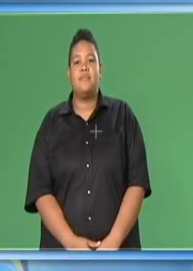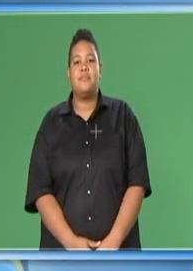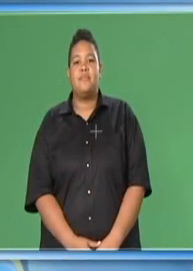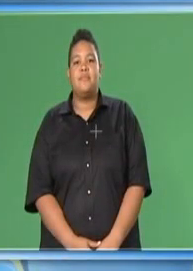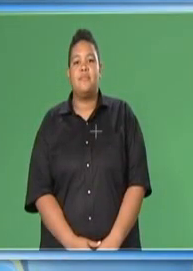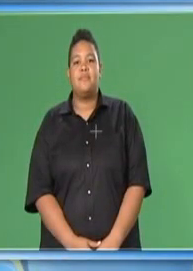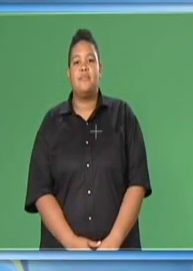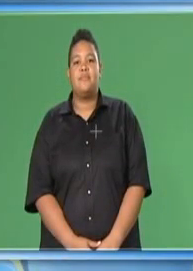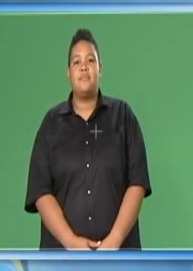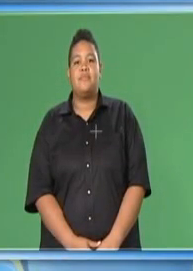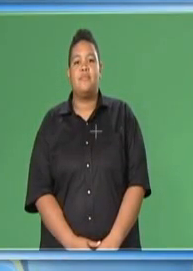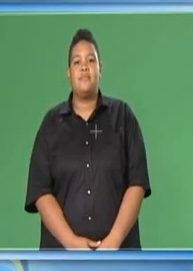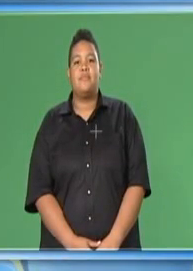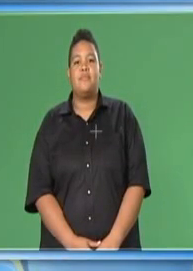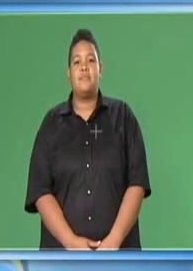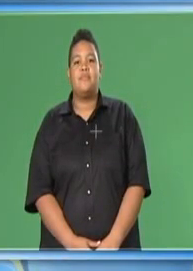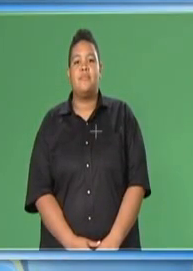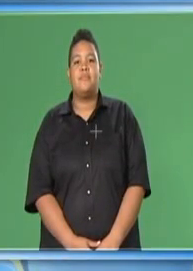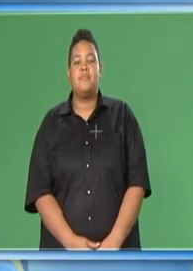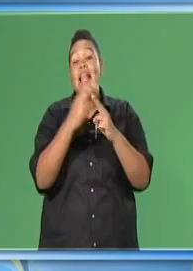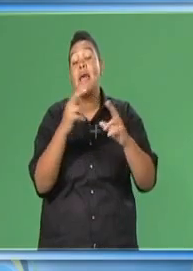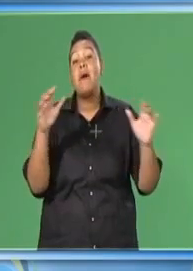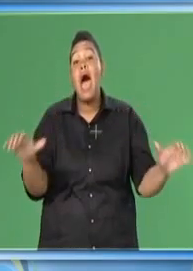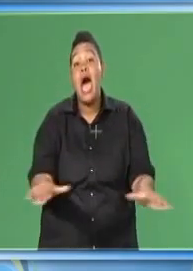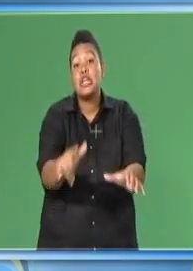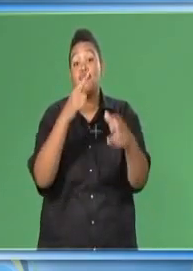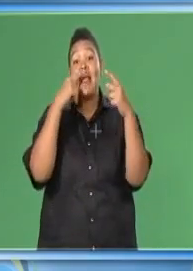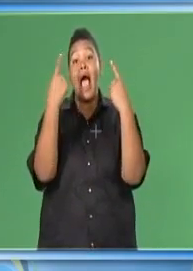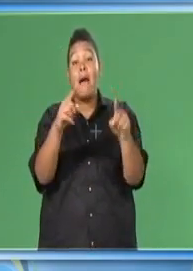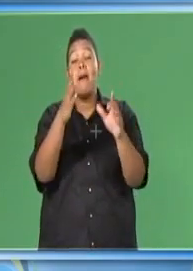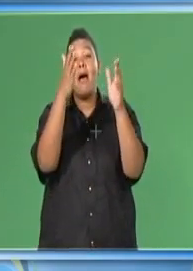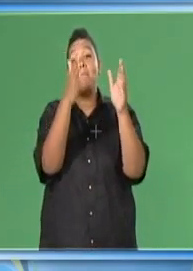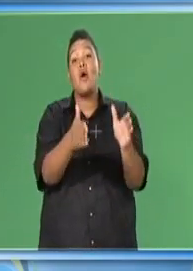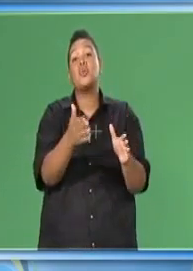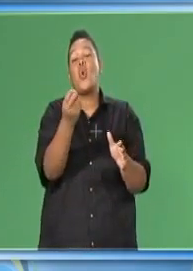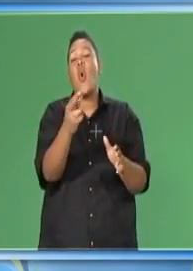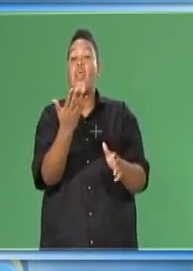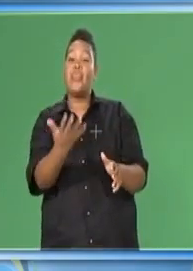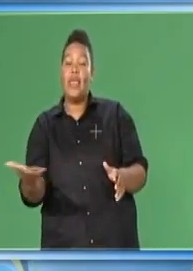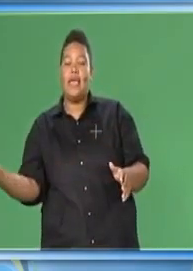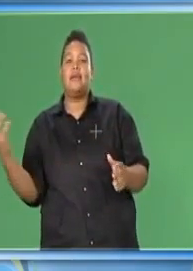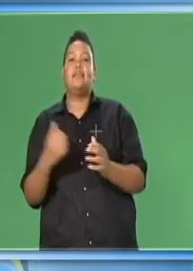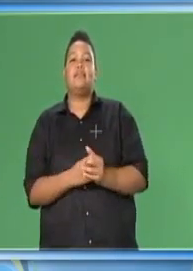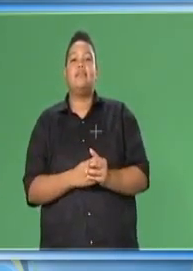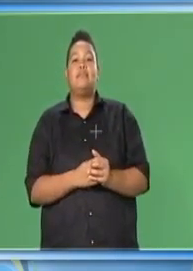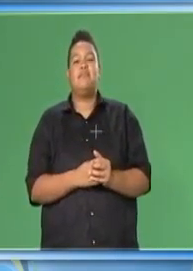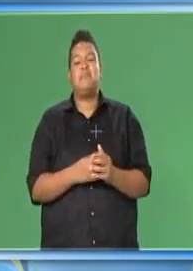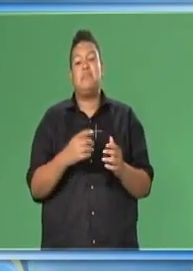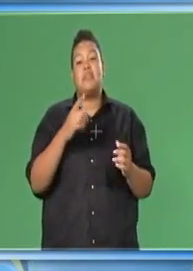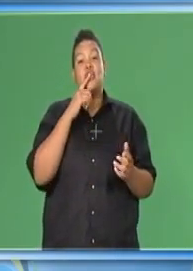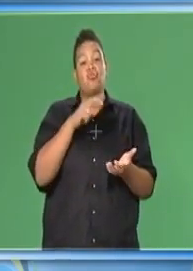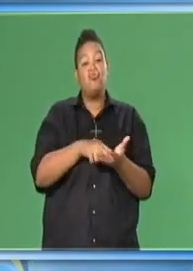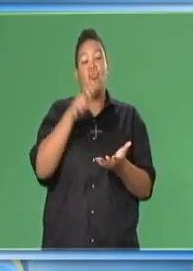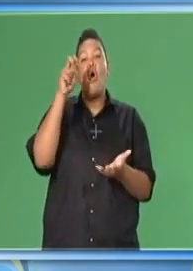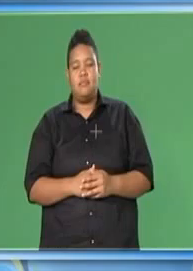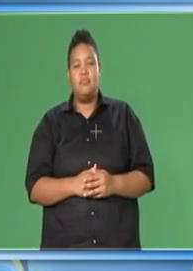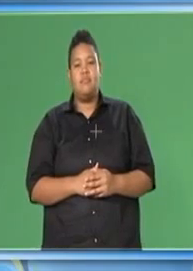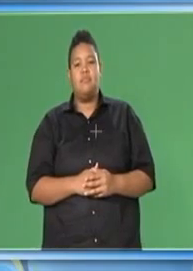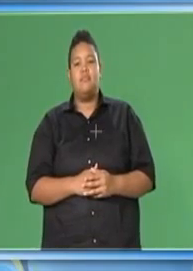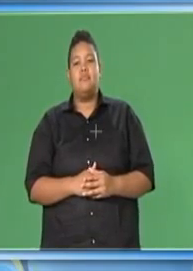the possessive pronoun, use mine, yours, his, ours, or theirs. So the computer is